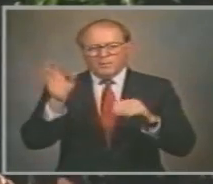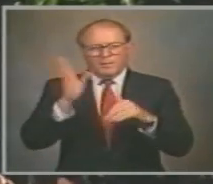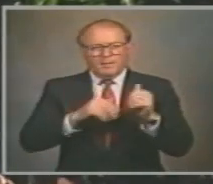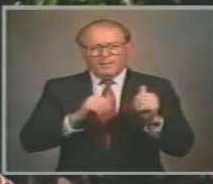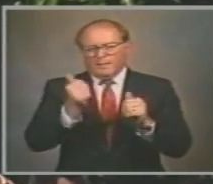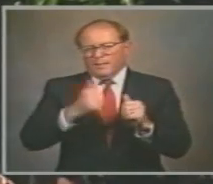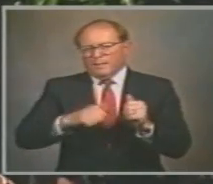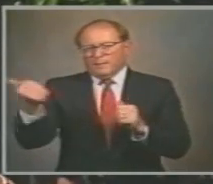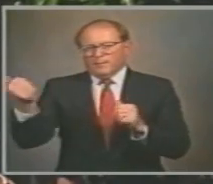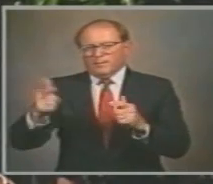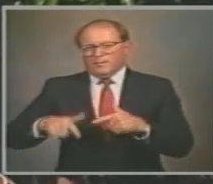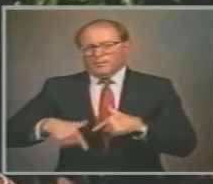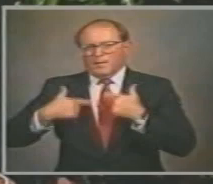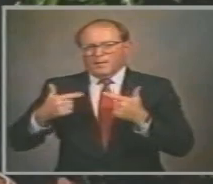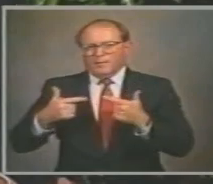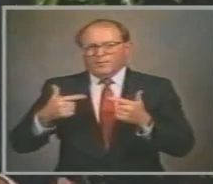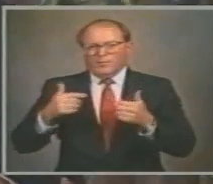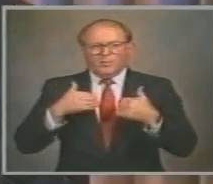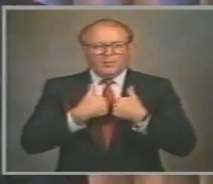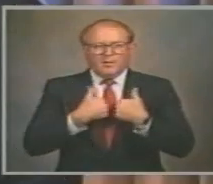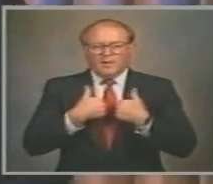forms on the earth.